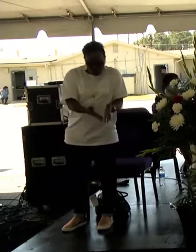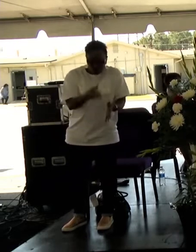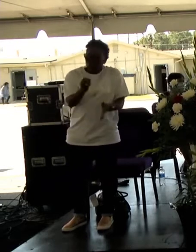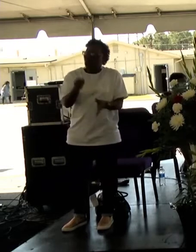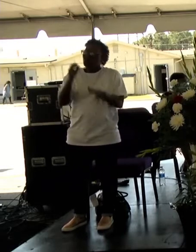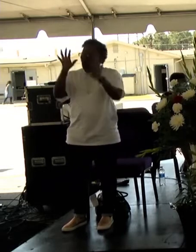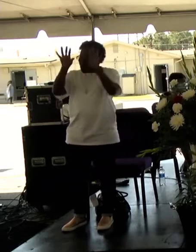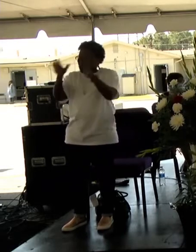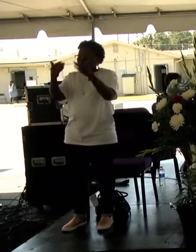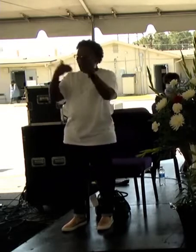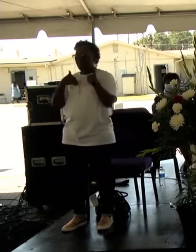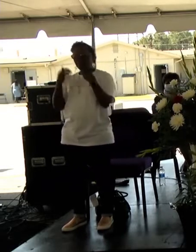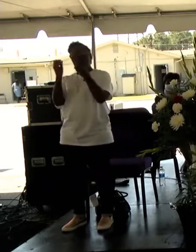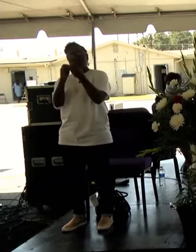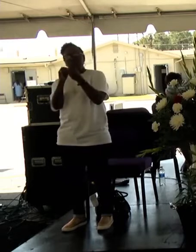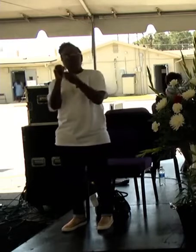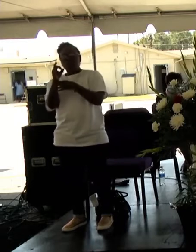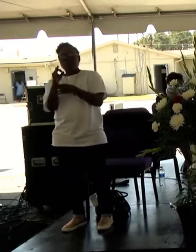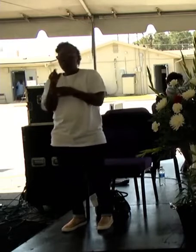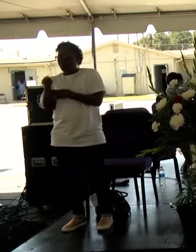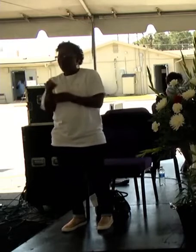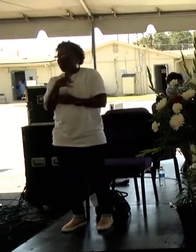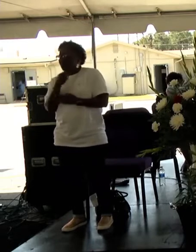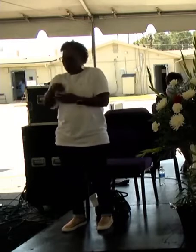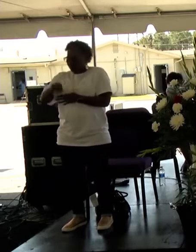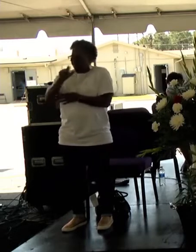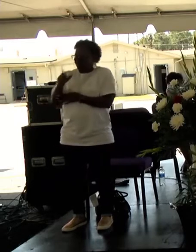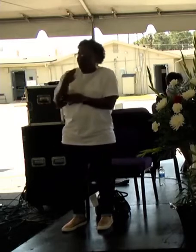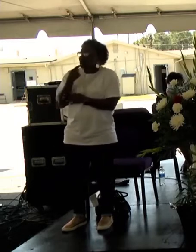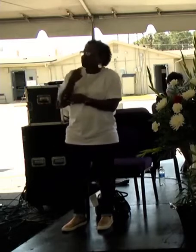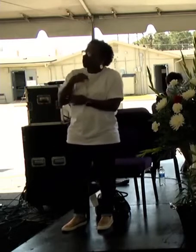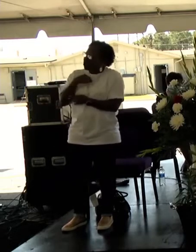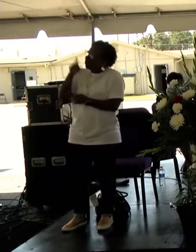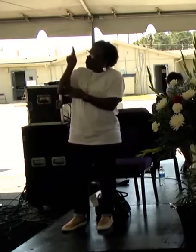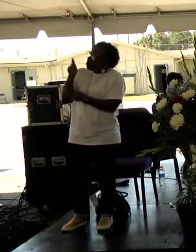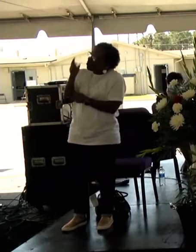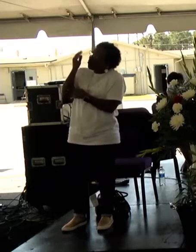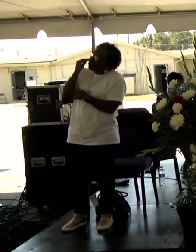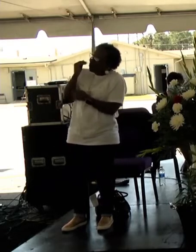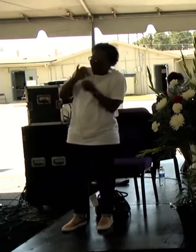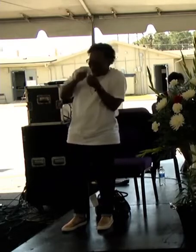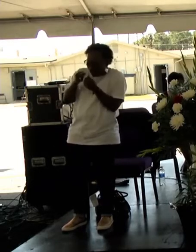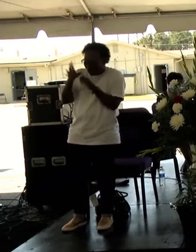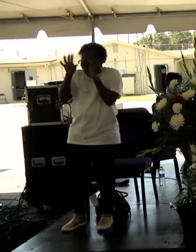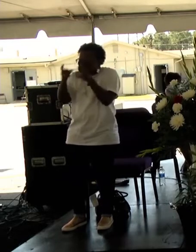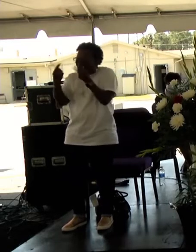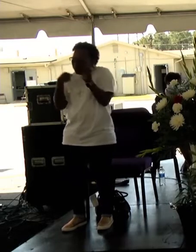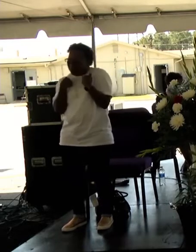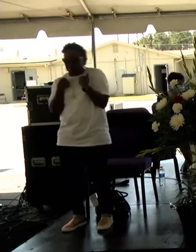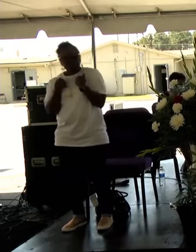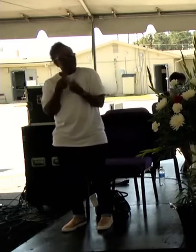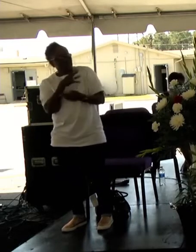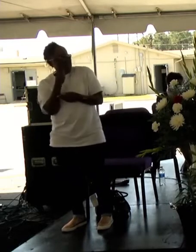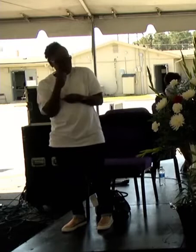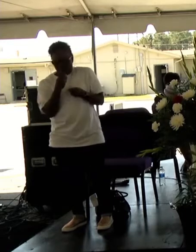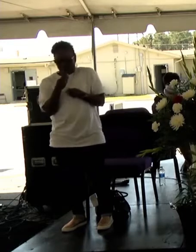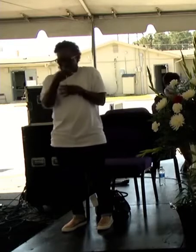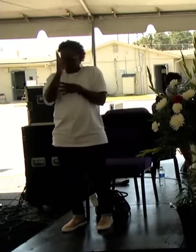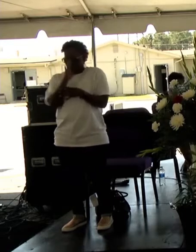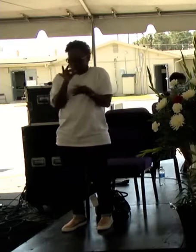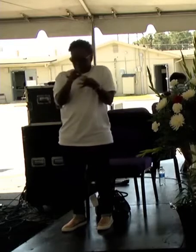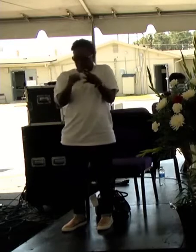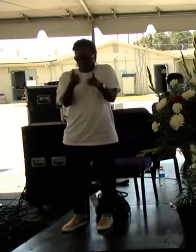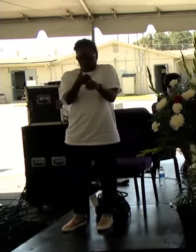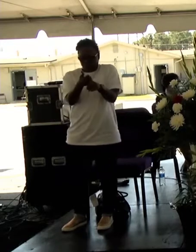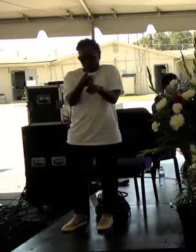of him. And understand something, Paul is saying, I need to know, how can Paul being one of the hand-picked people of God, and